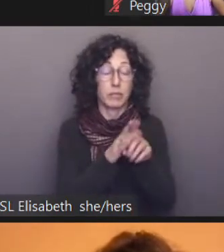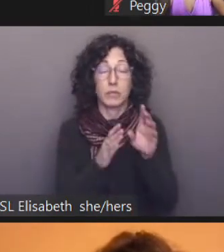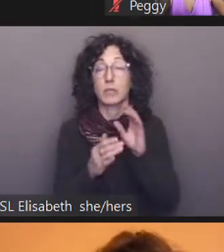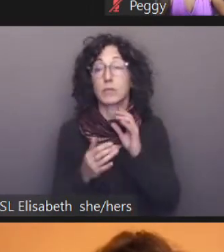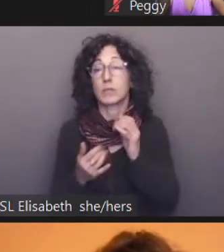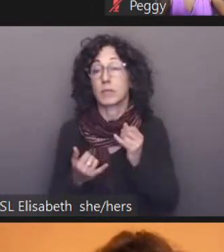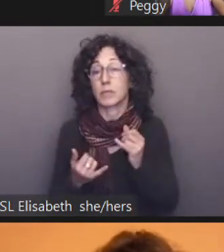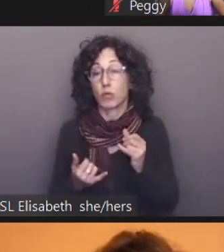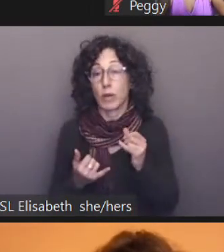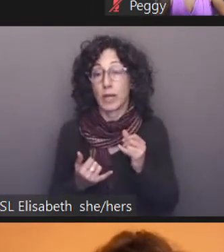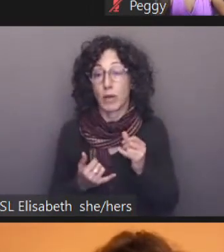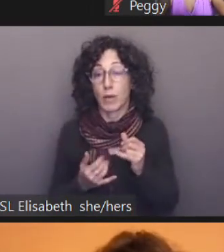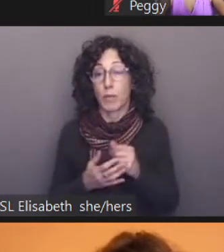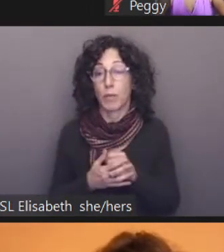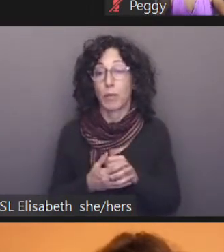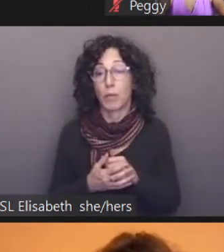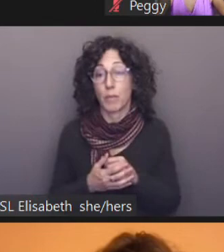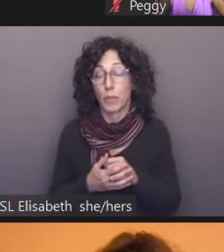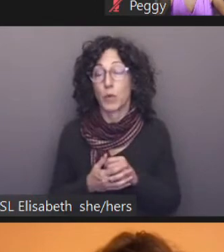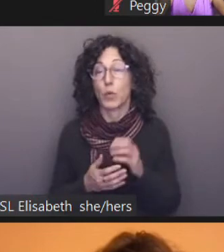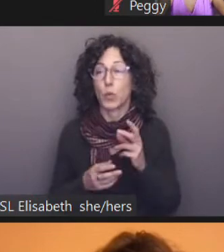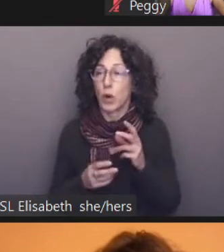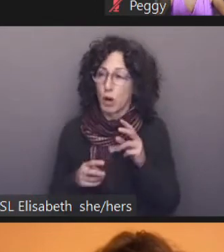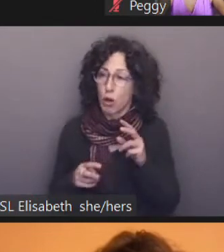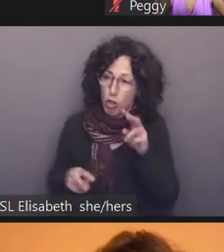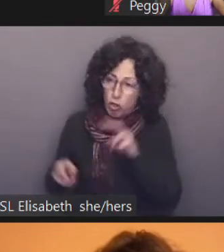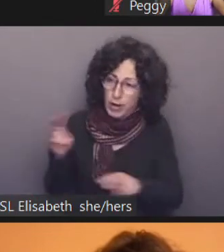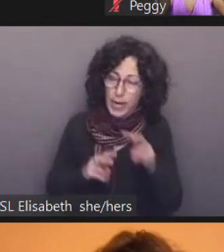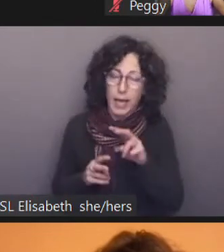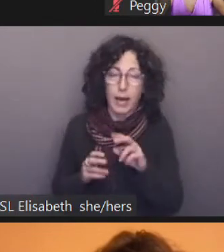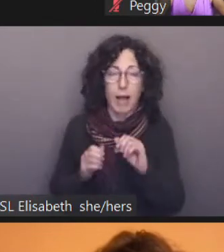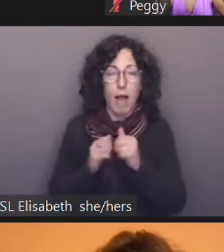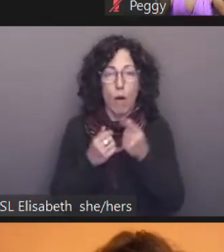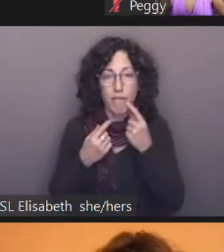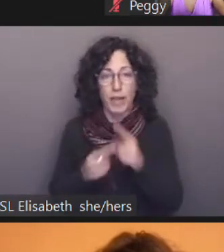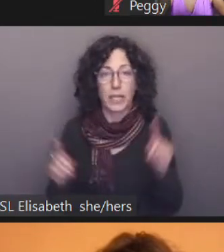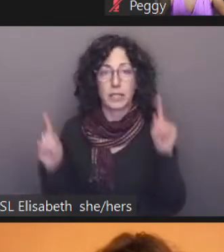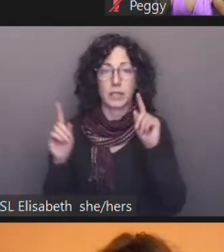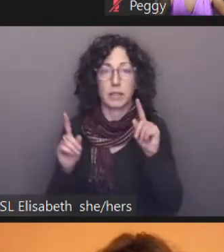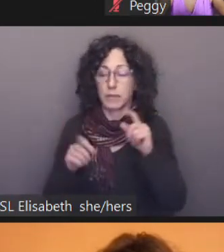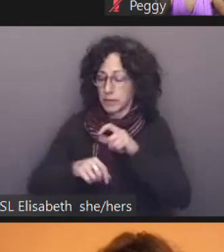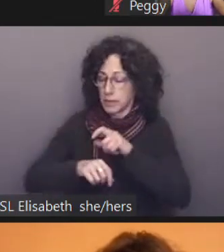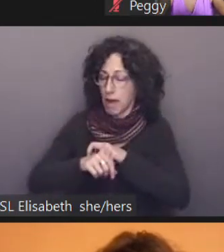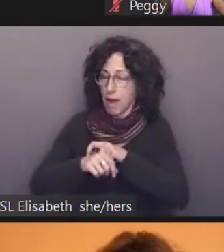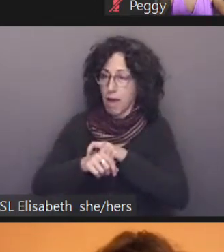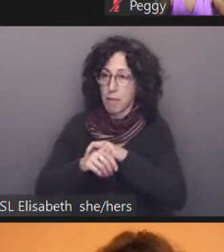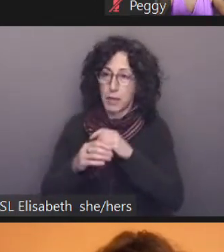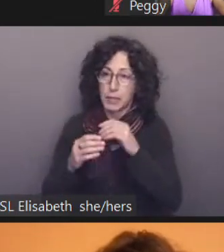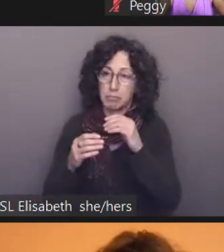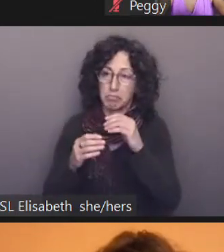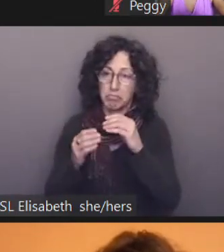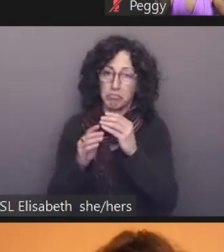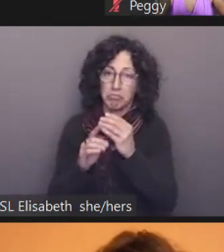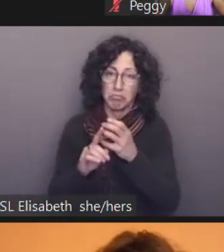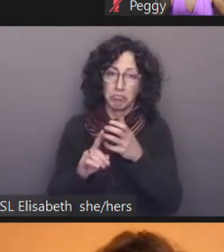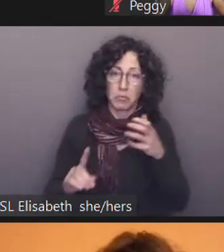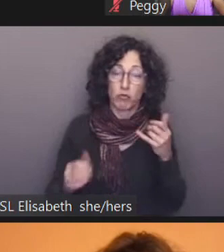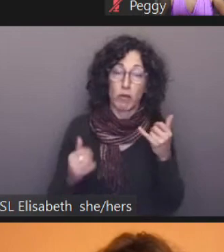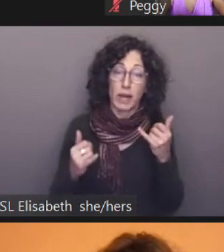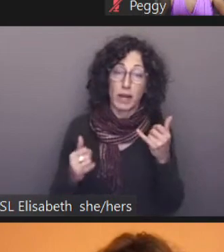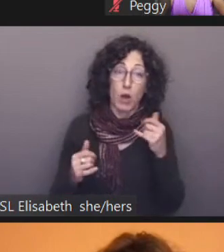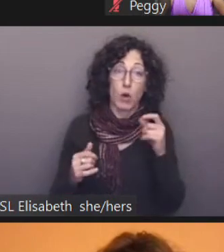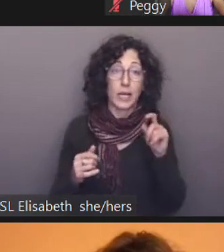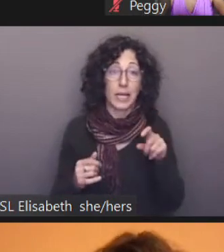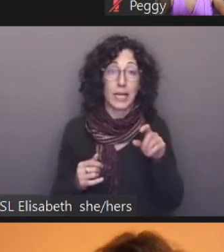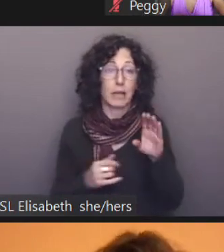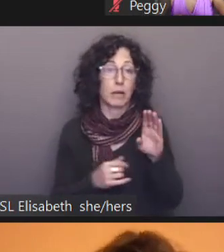people as we go how long effectiveness is. But for right now, there isn't an anticipated booster dose or